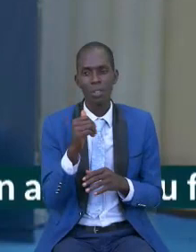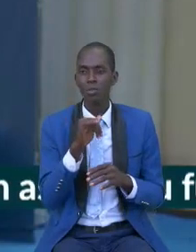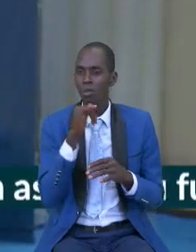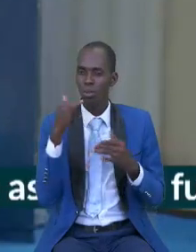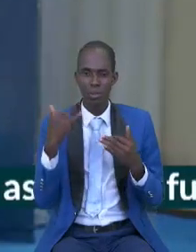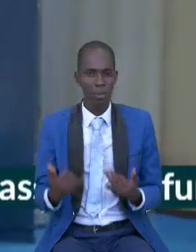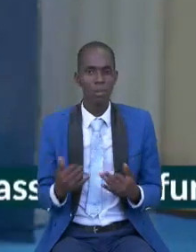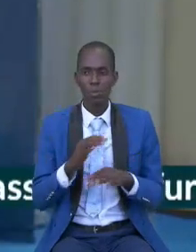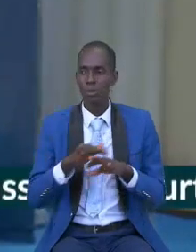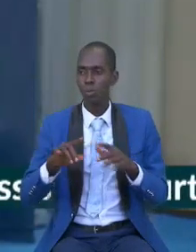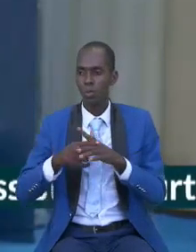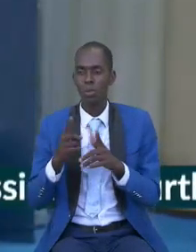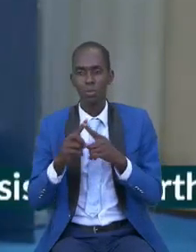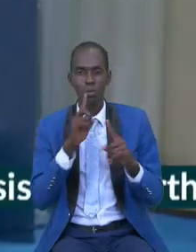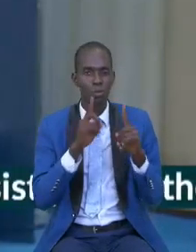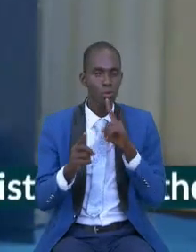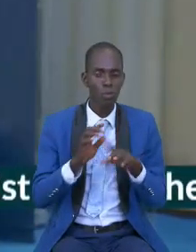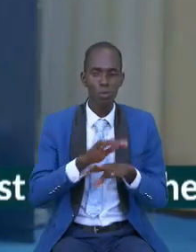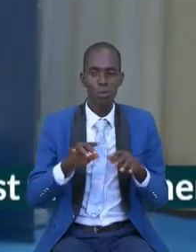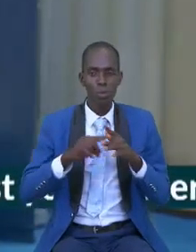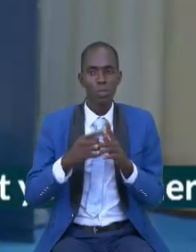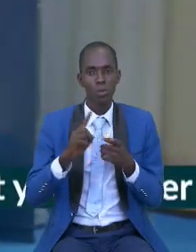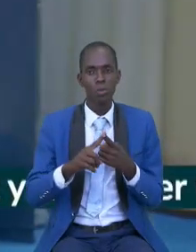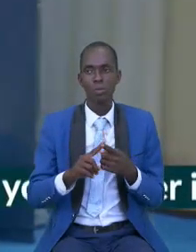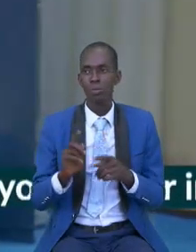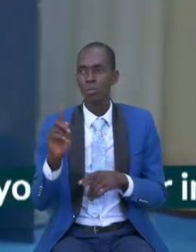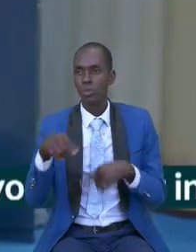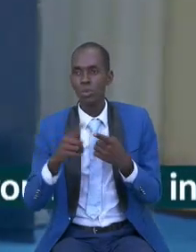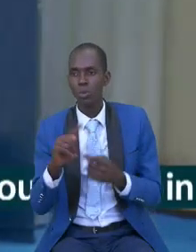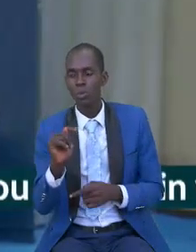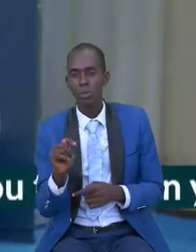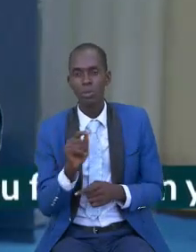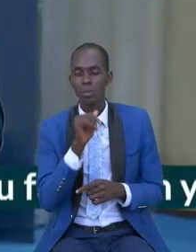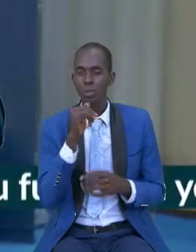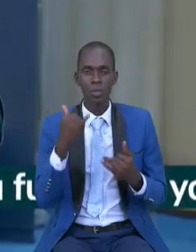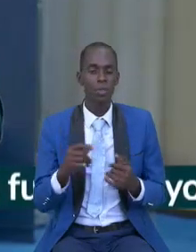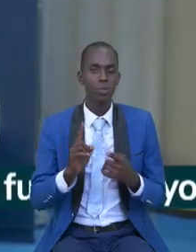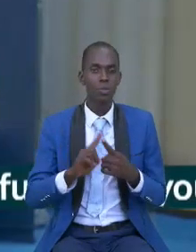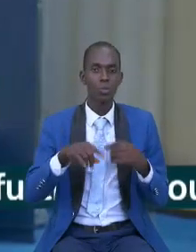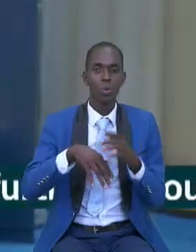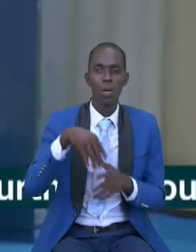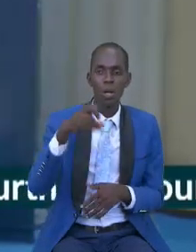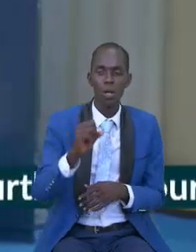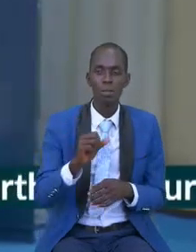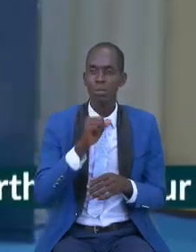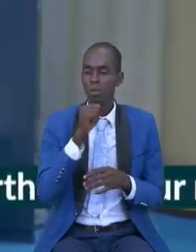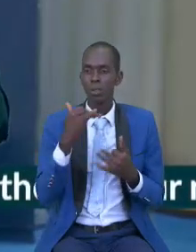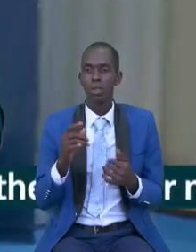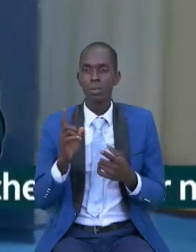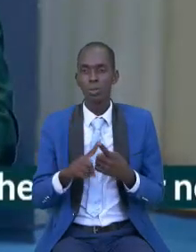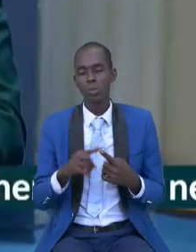Others, begin to pray. The Lord is hearing your prayers already. Your miracle is for